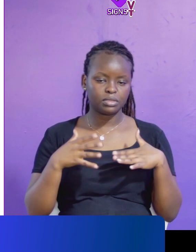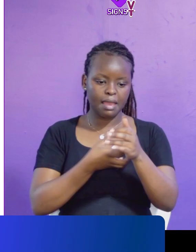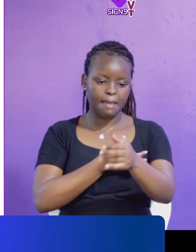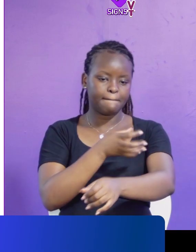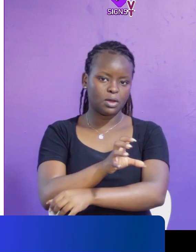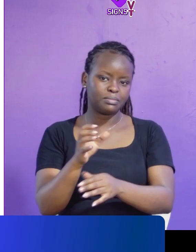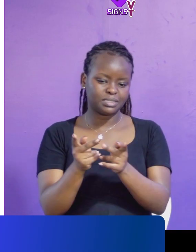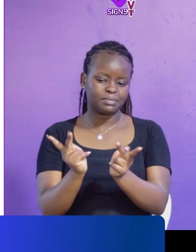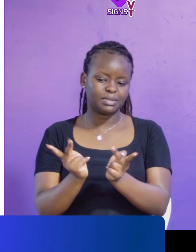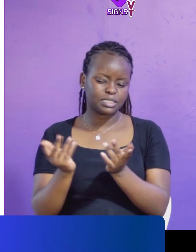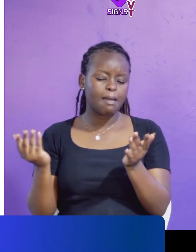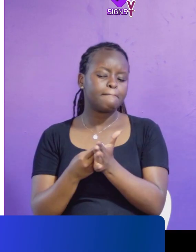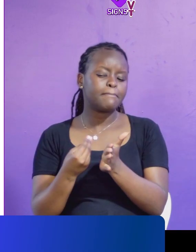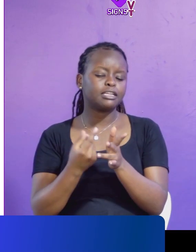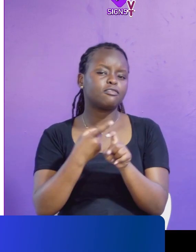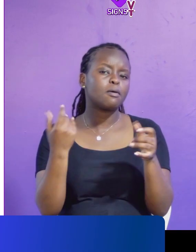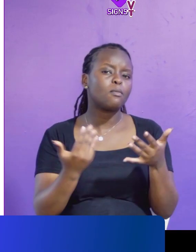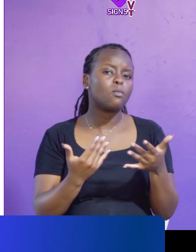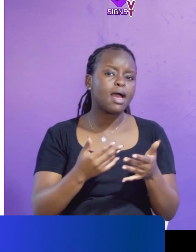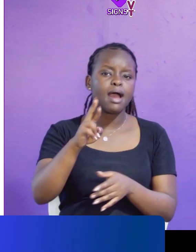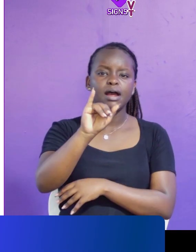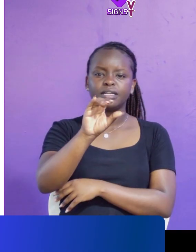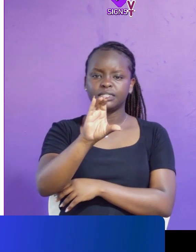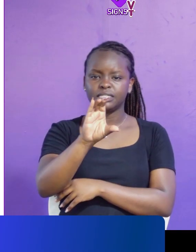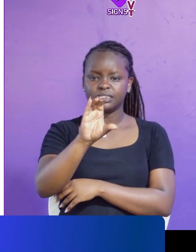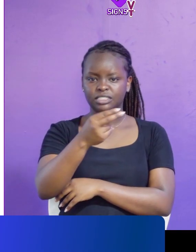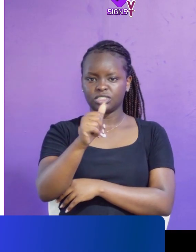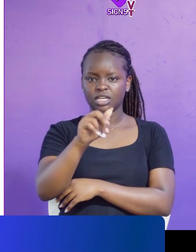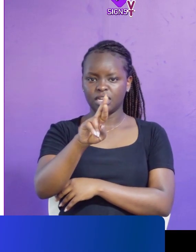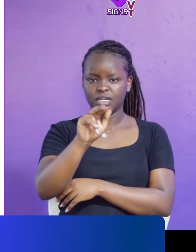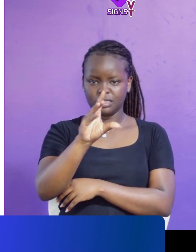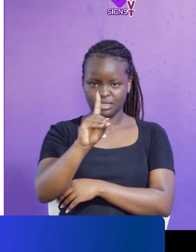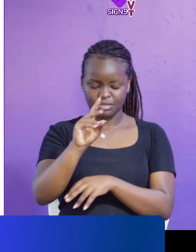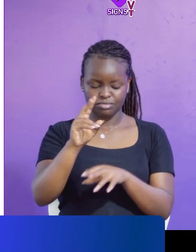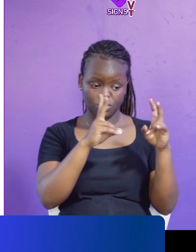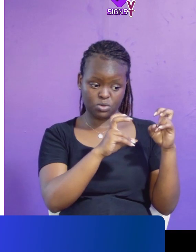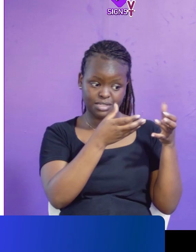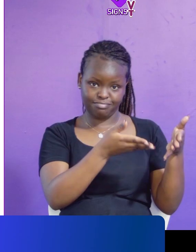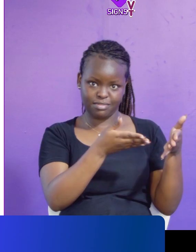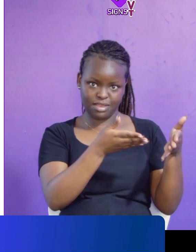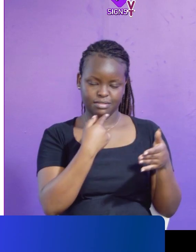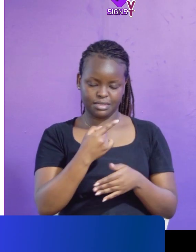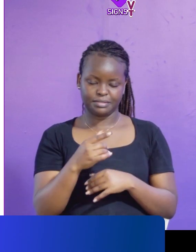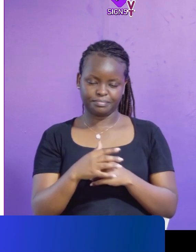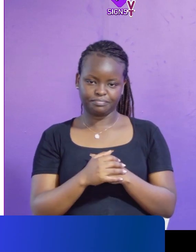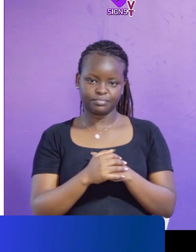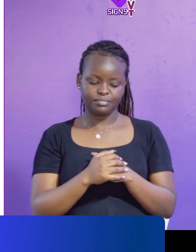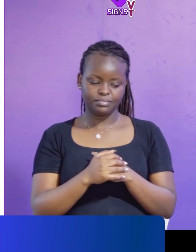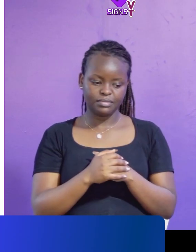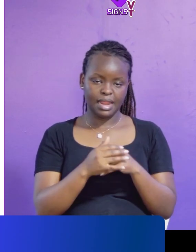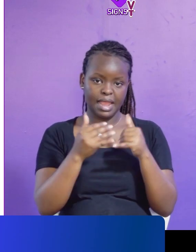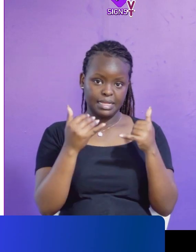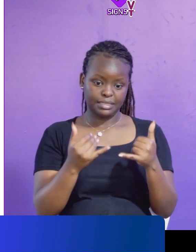is money coming from? Richard Onyonka, Kisii senator, is also quoted as saying. Now, sleuths are